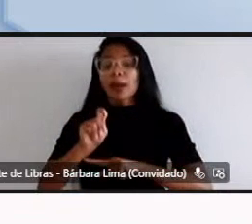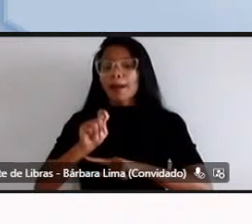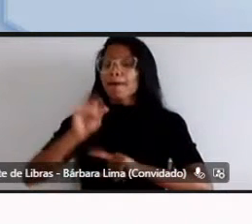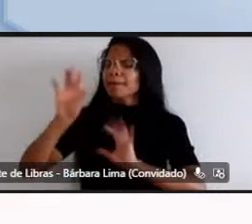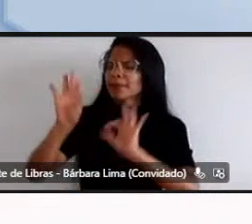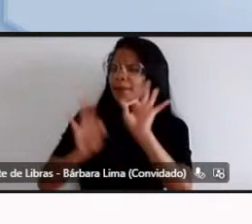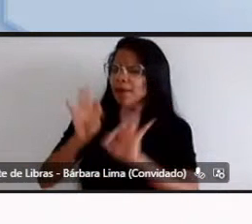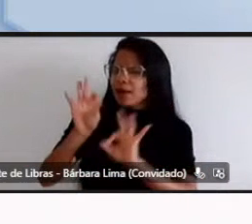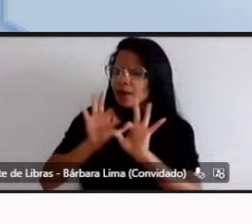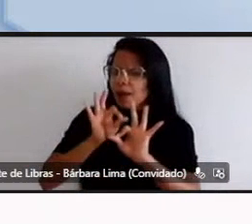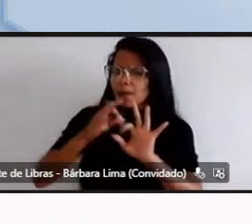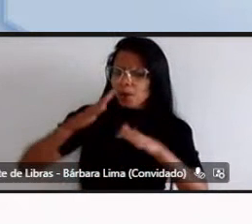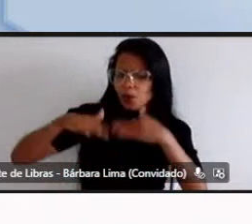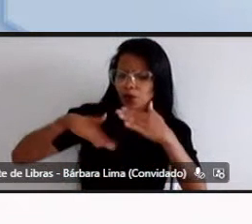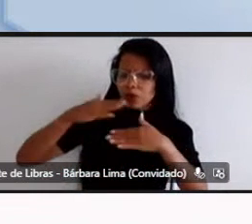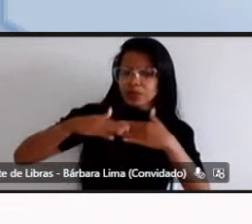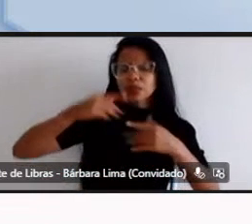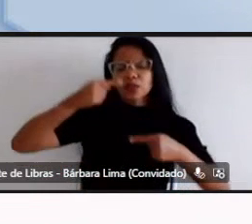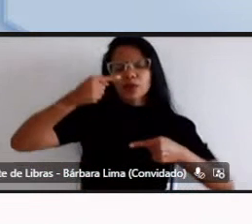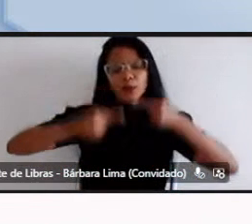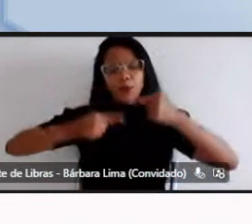para produzir o diálogo entre eles.